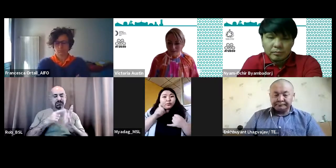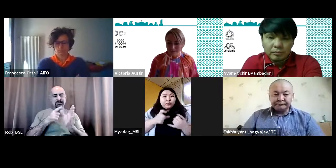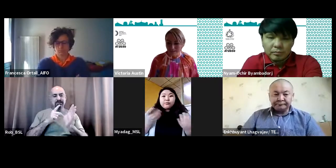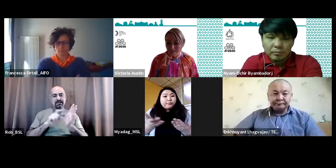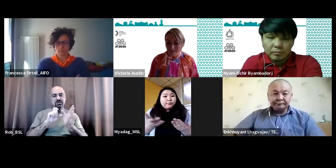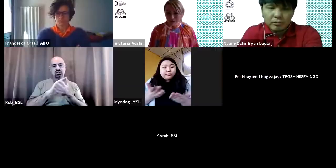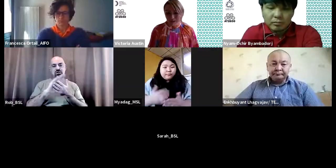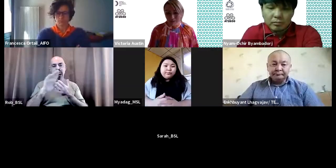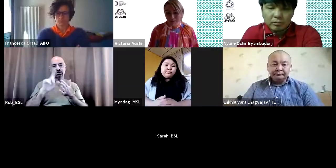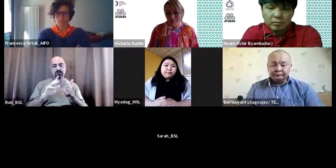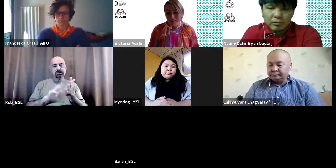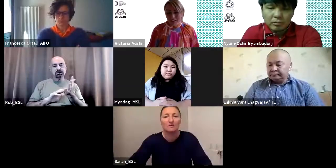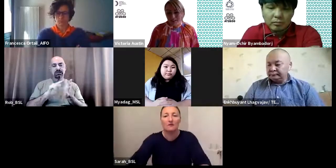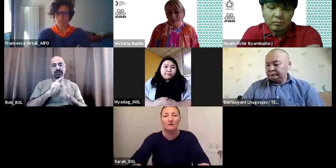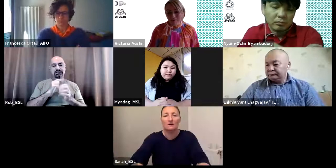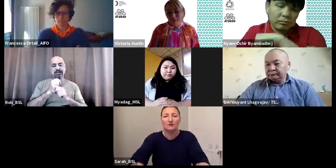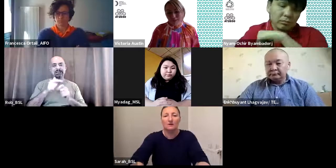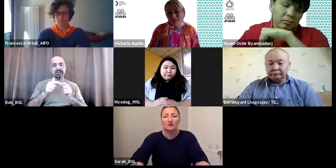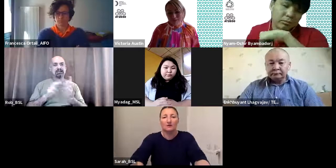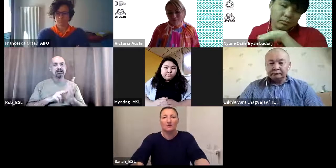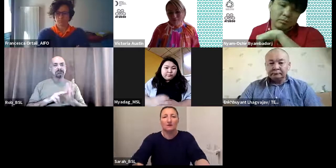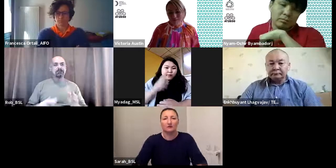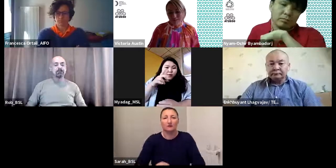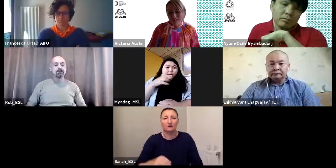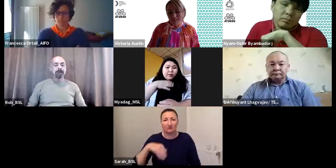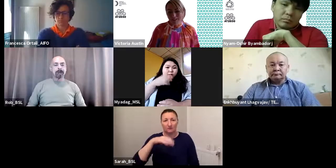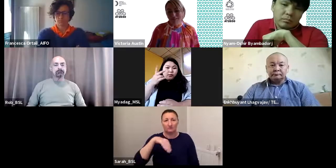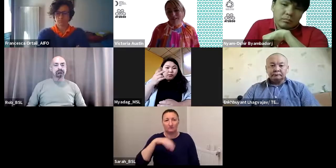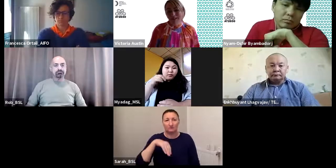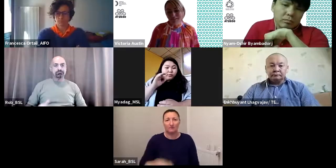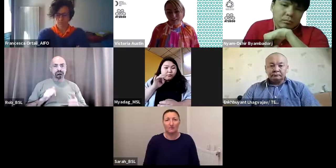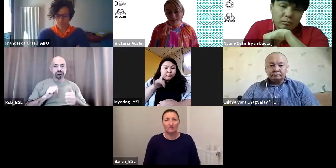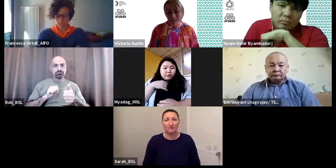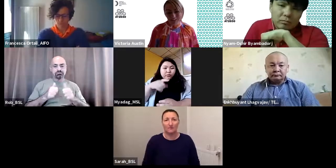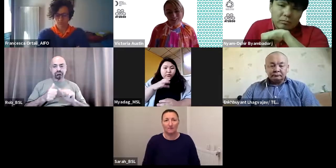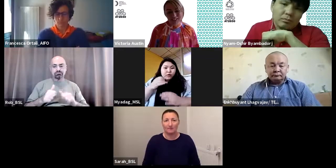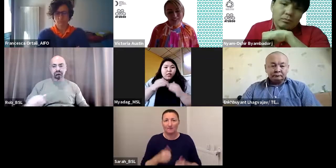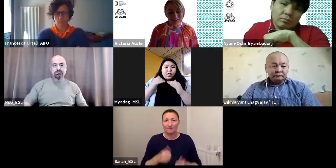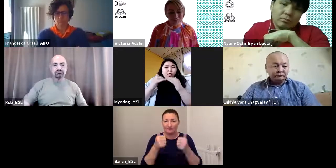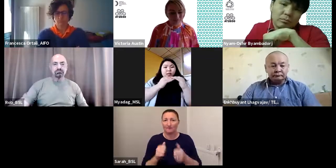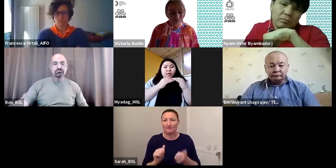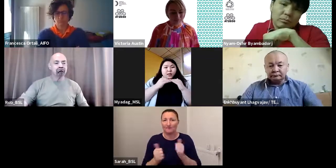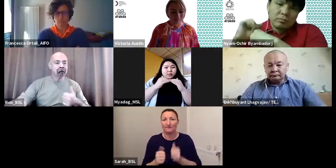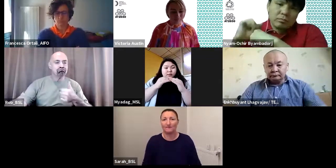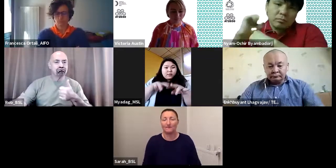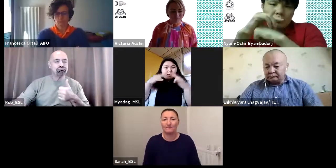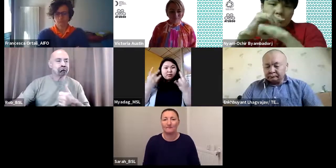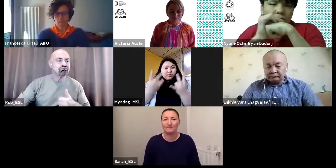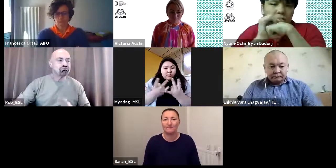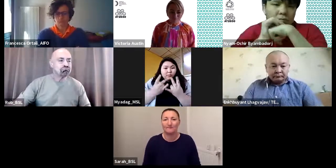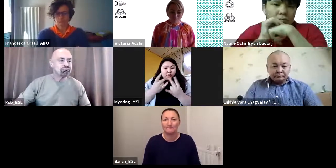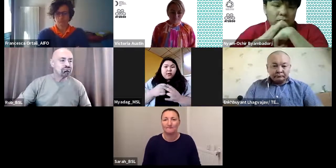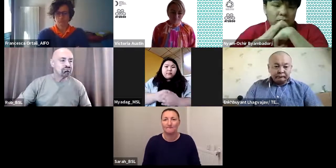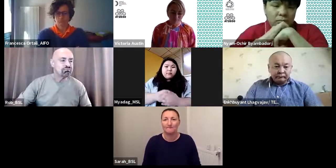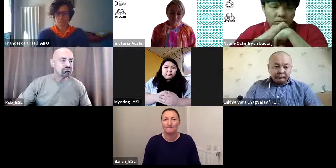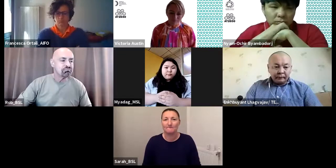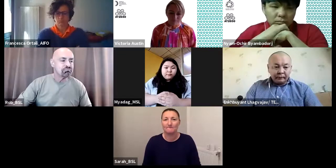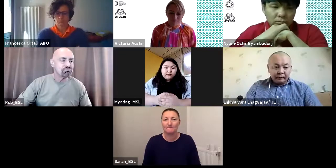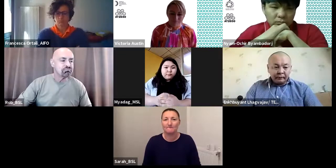wonderful partners in this programme. For closing remarks, Enkabant, I hand over to you.